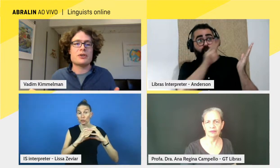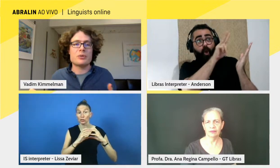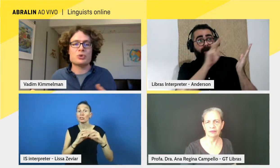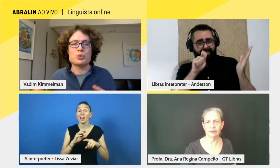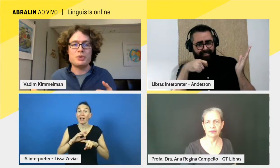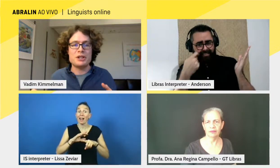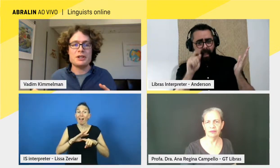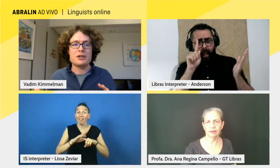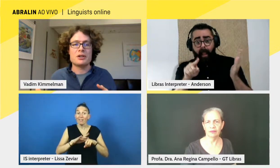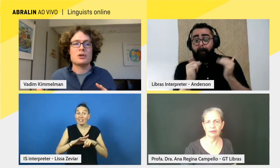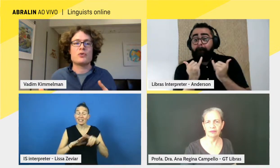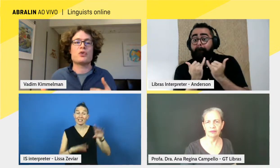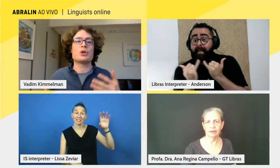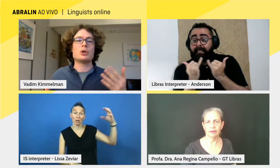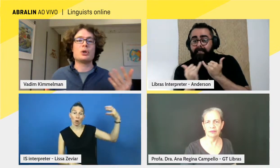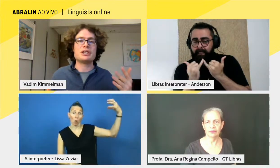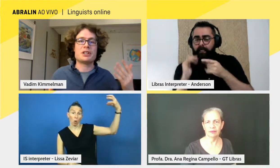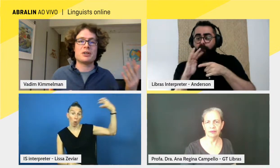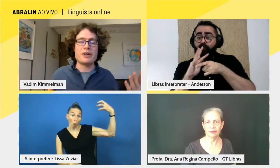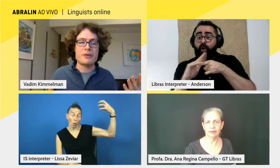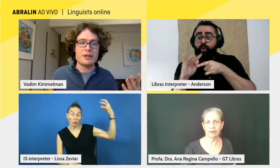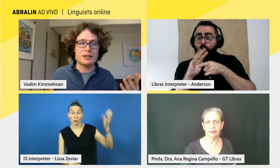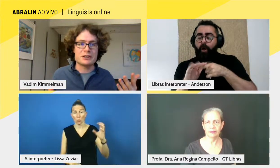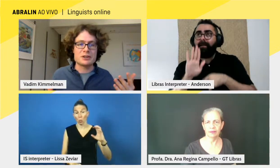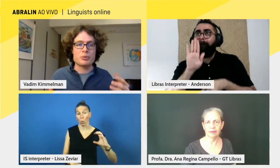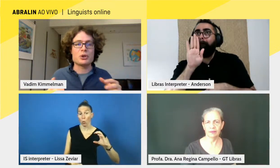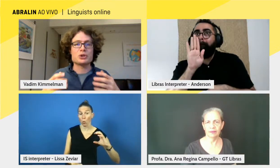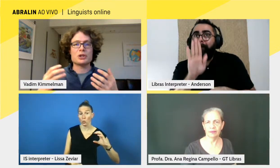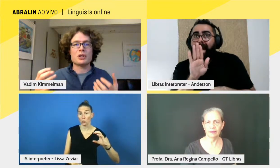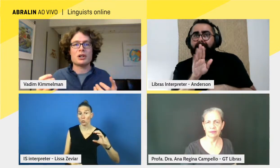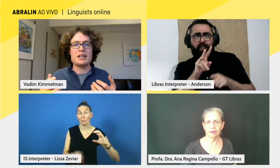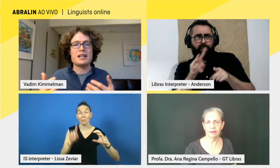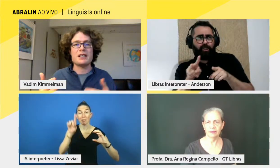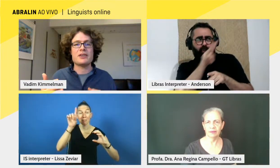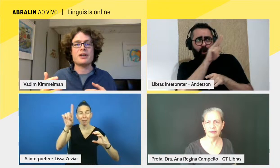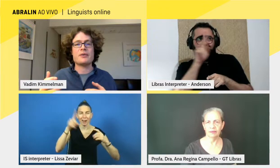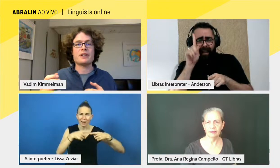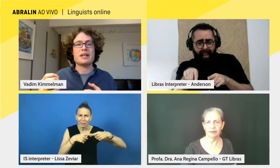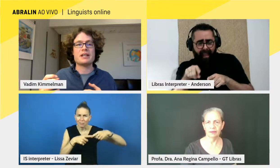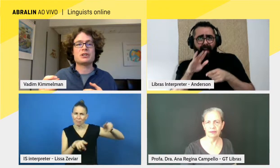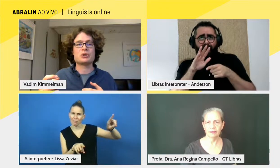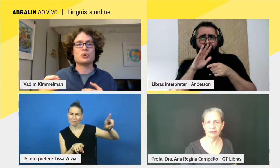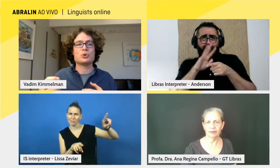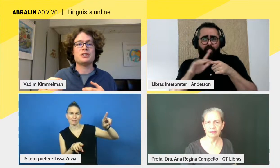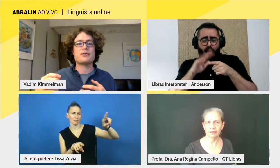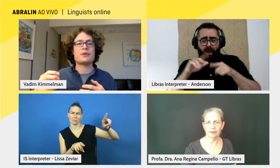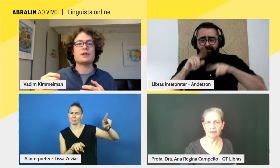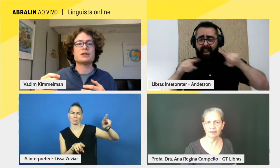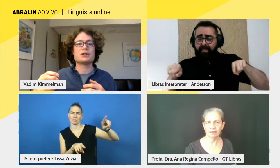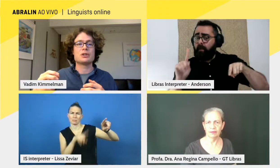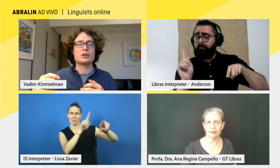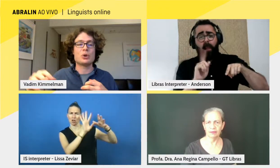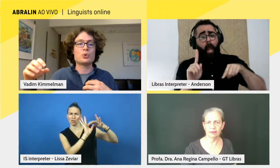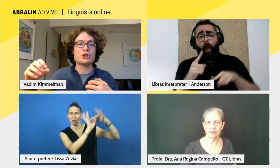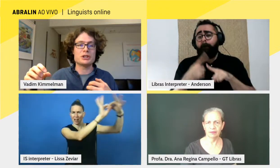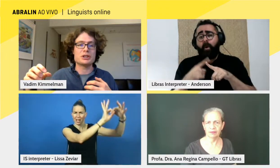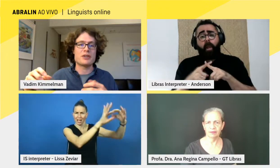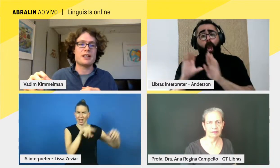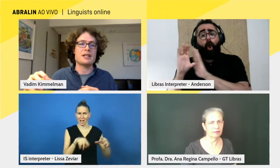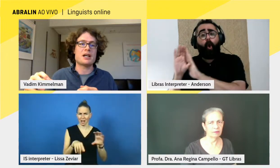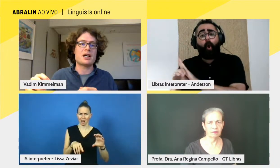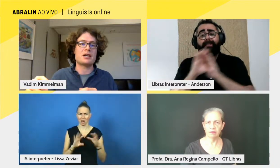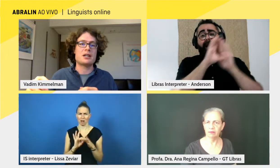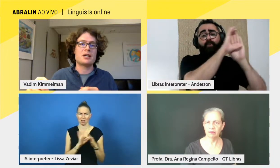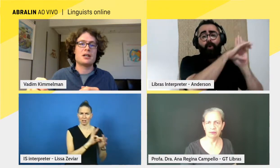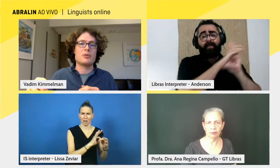not consider them to be phonological variants because clearly they relate to different